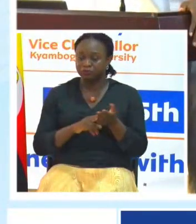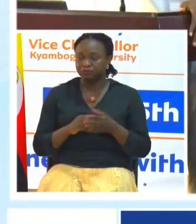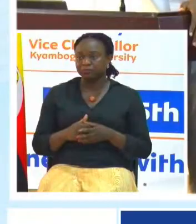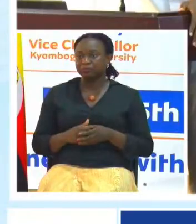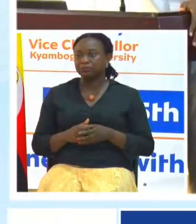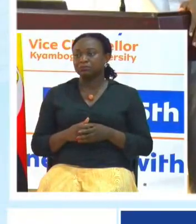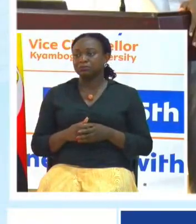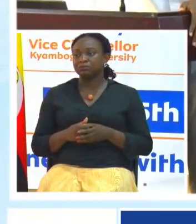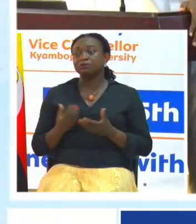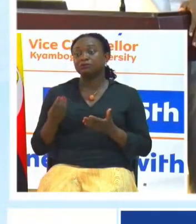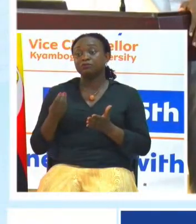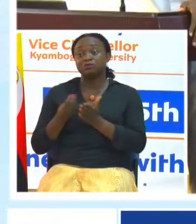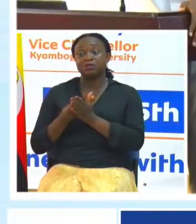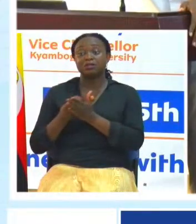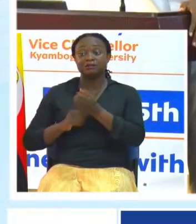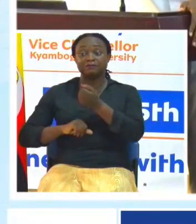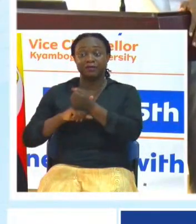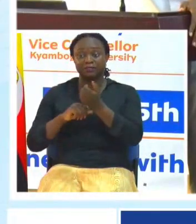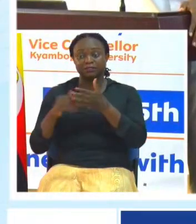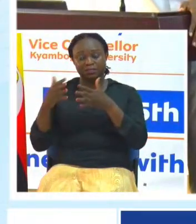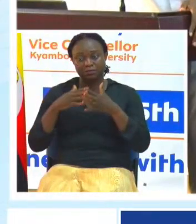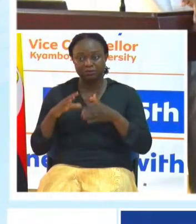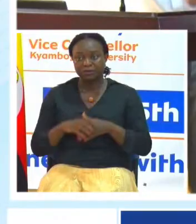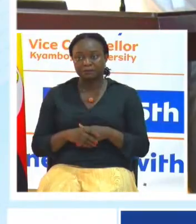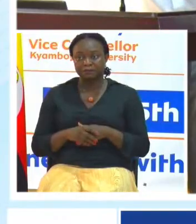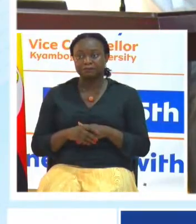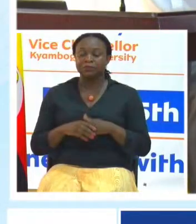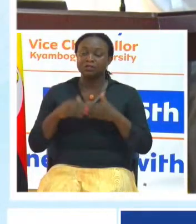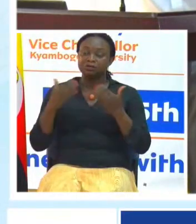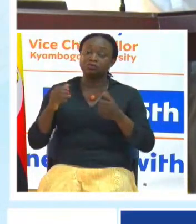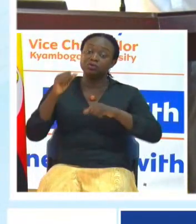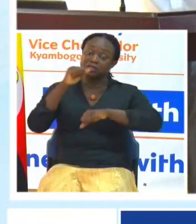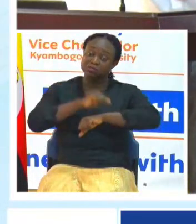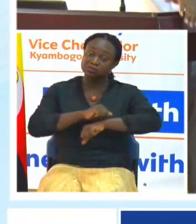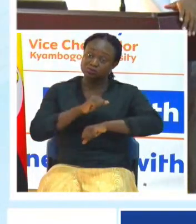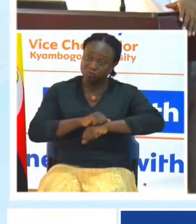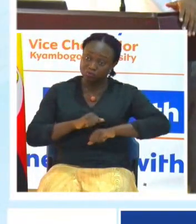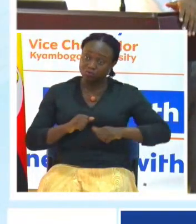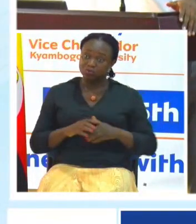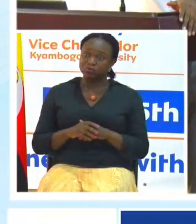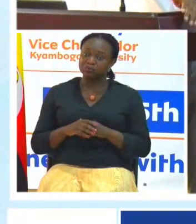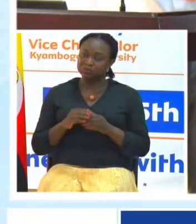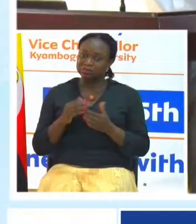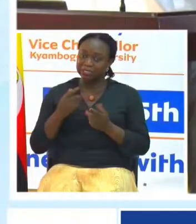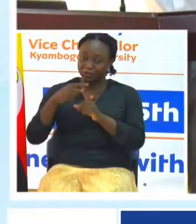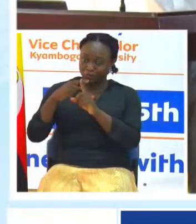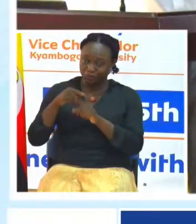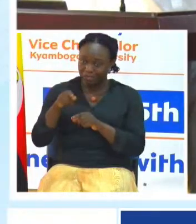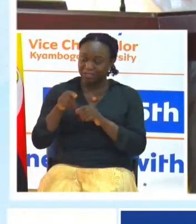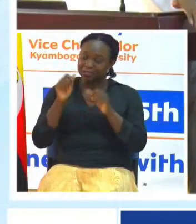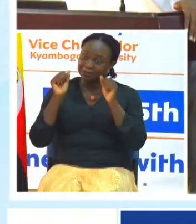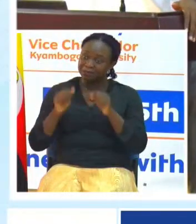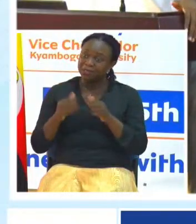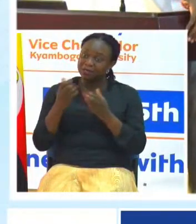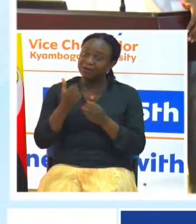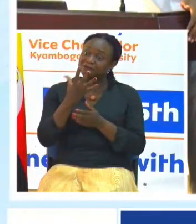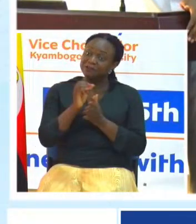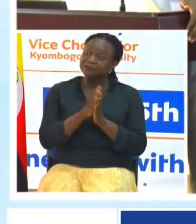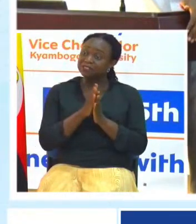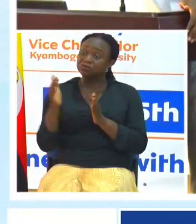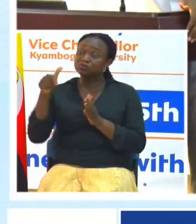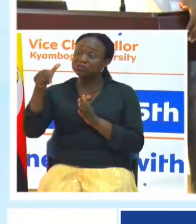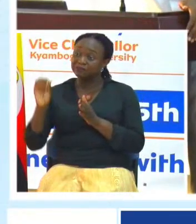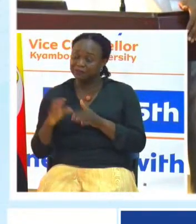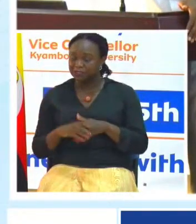high funding in the United States. So, for your target school, first of all, they have to have 50 to 70